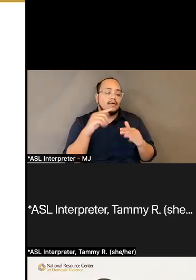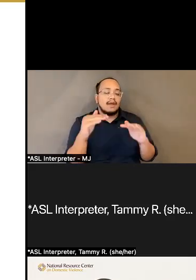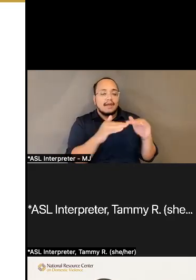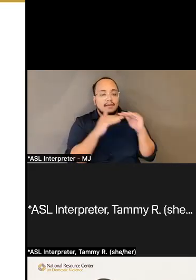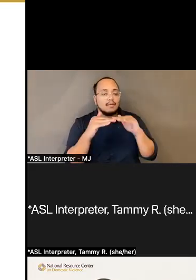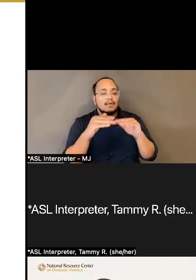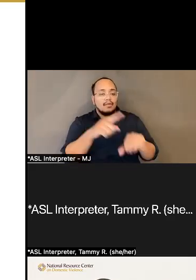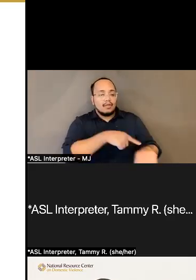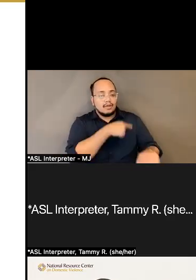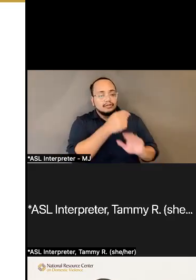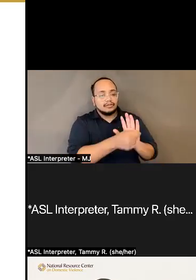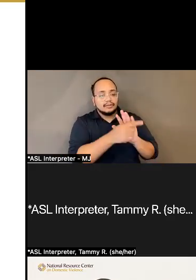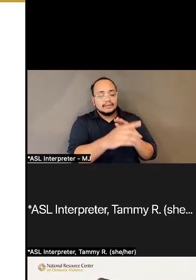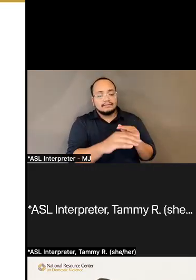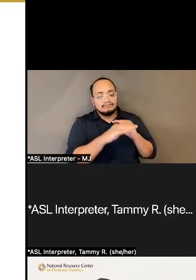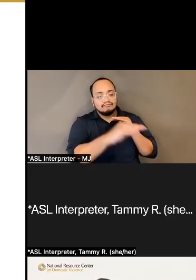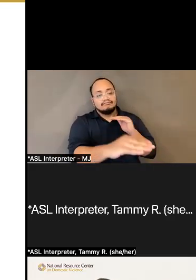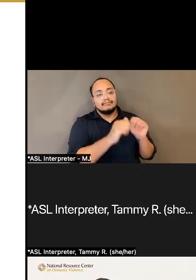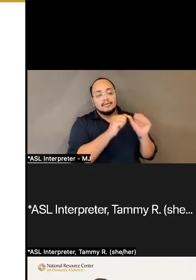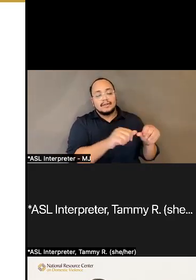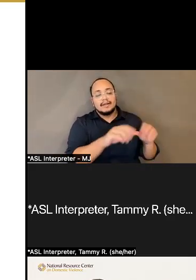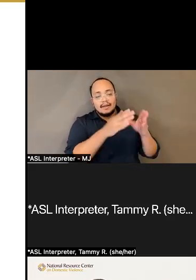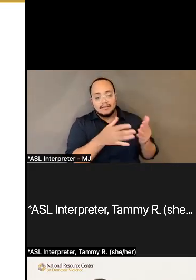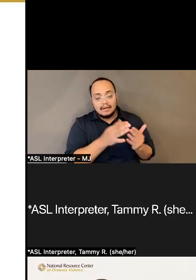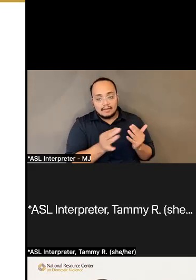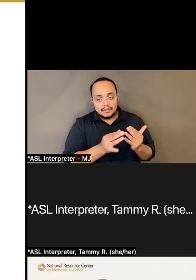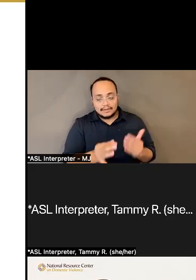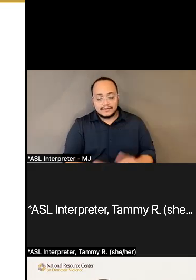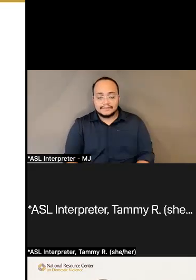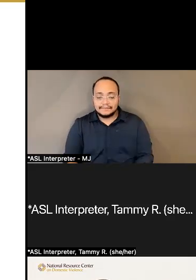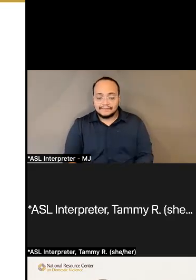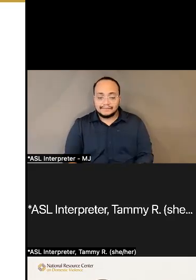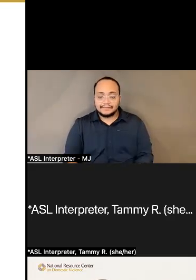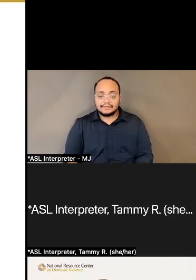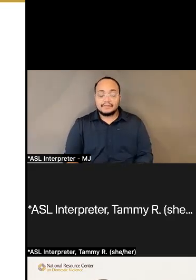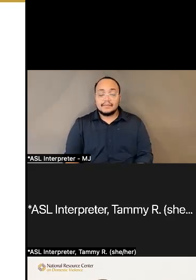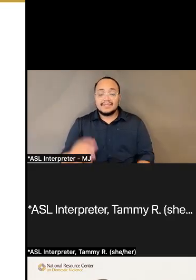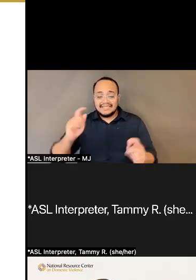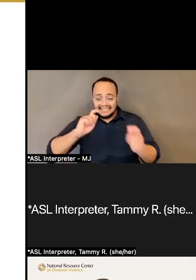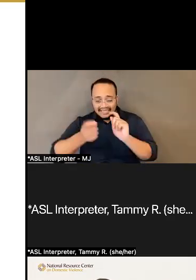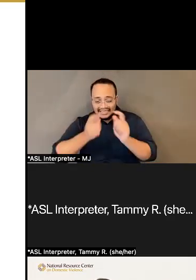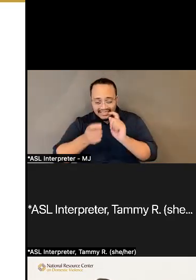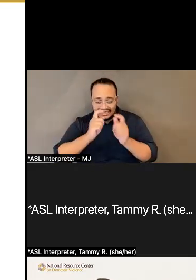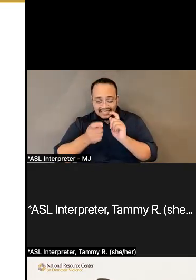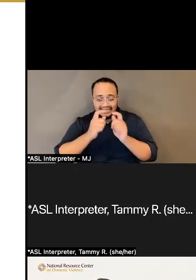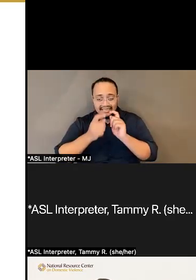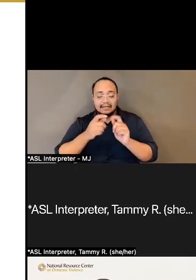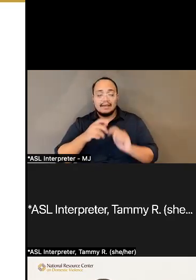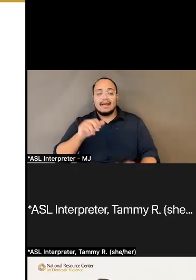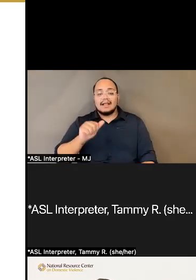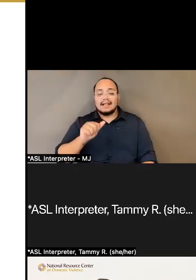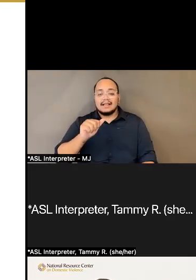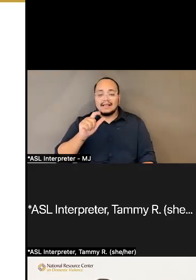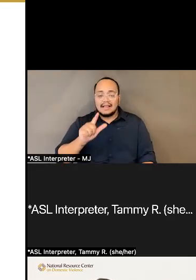and permanent housing options. By modifying allowable uses